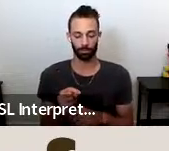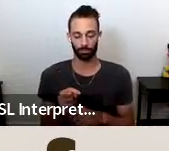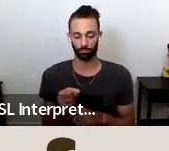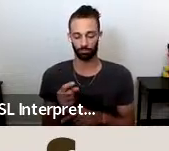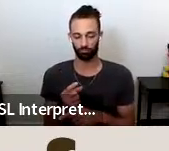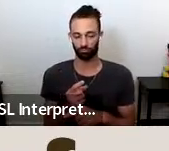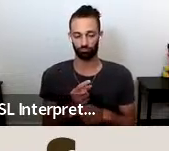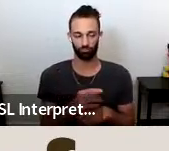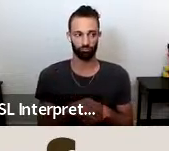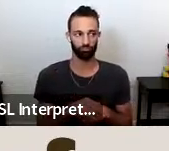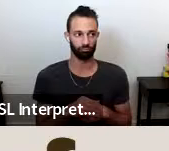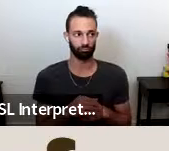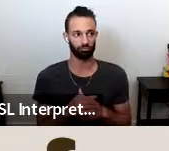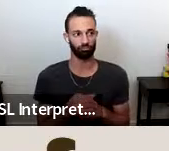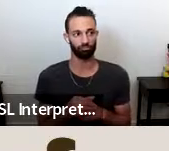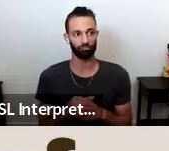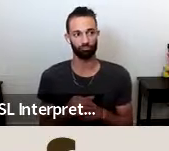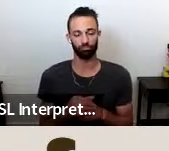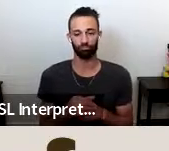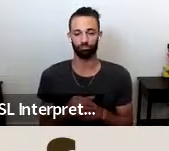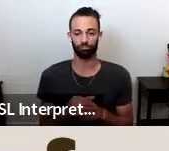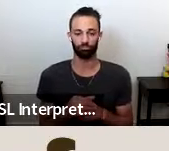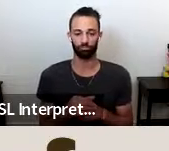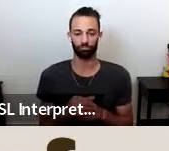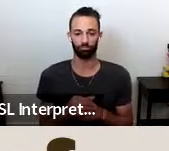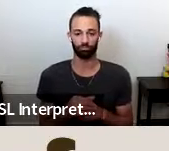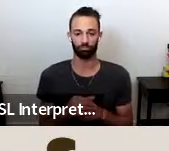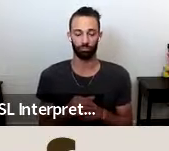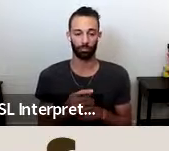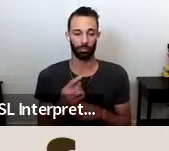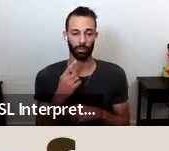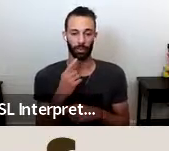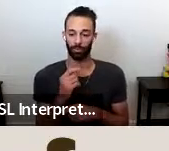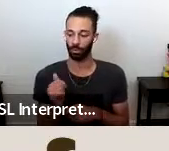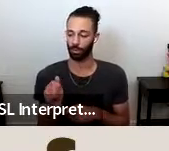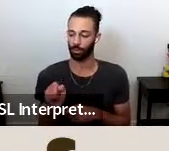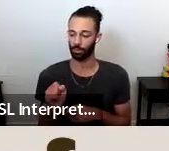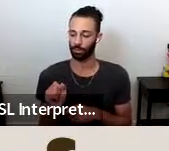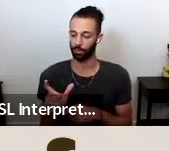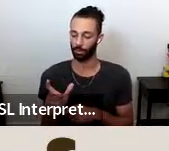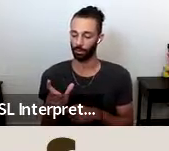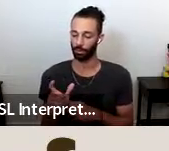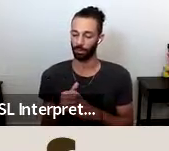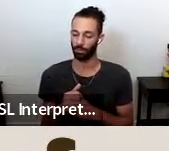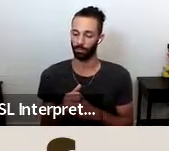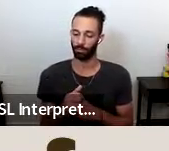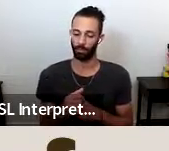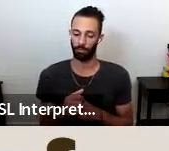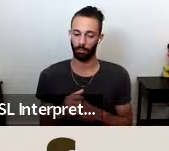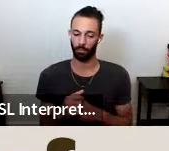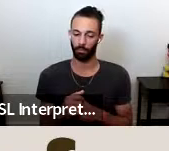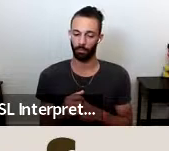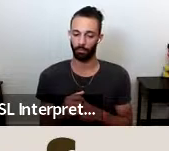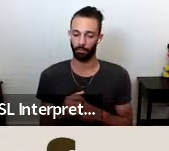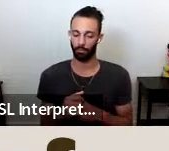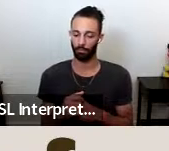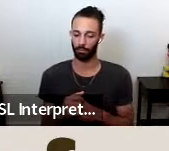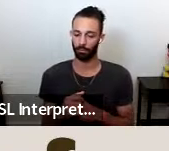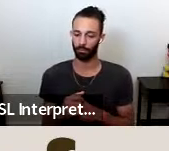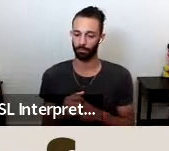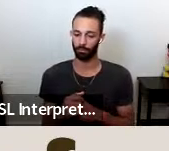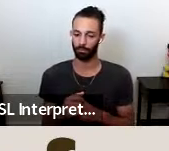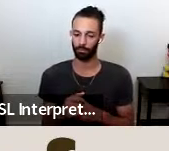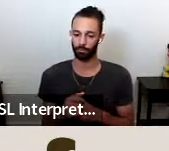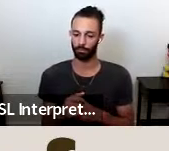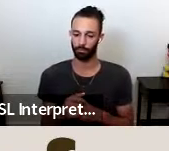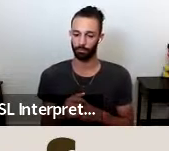Yeah. And then when it comes to ASL, do we want to uh, let